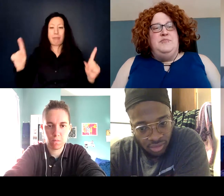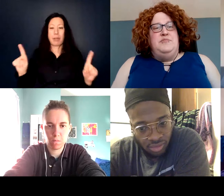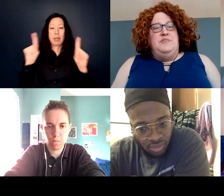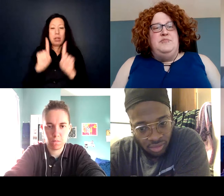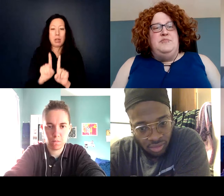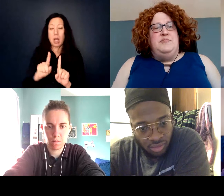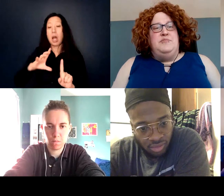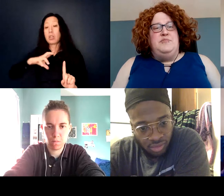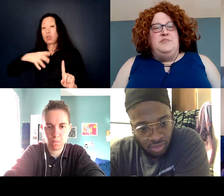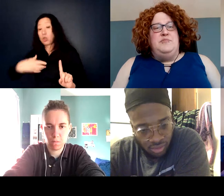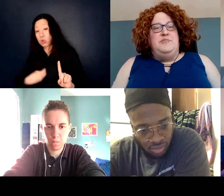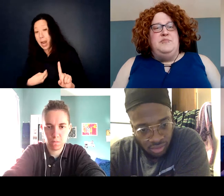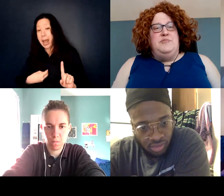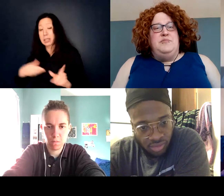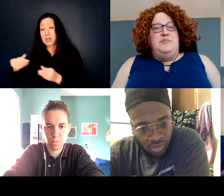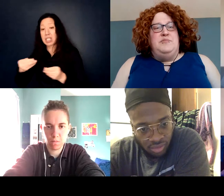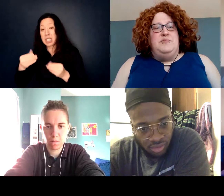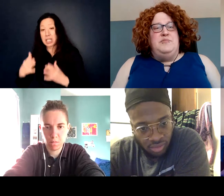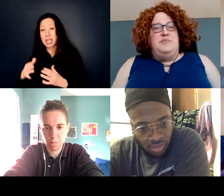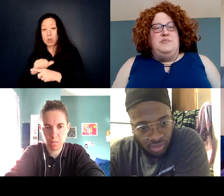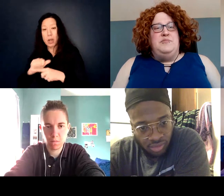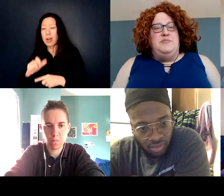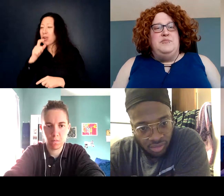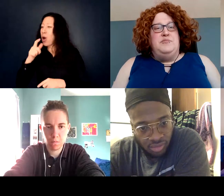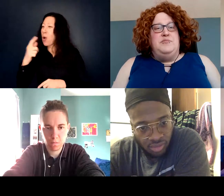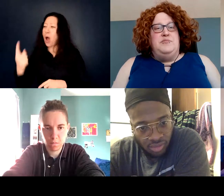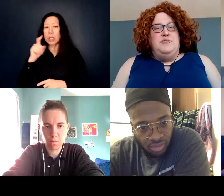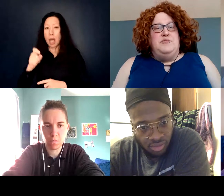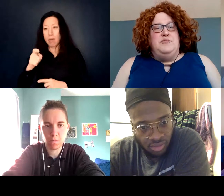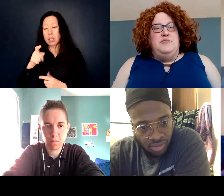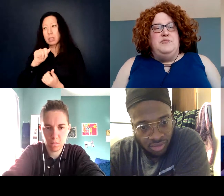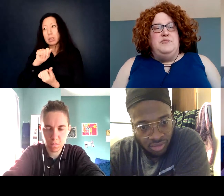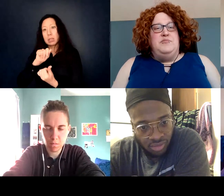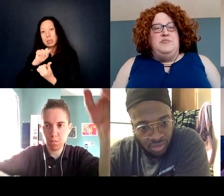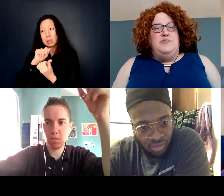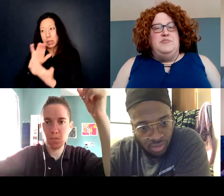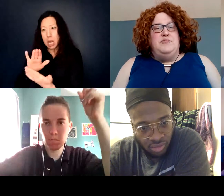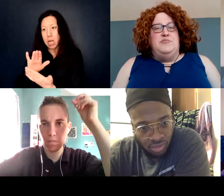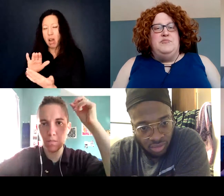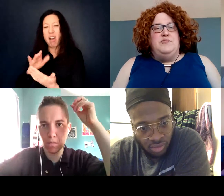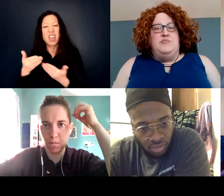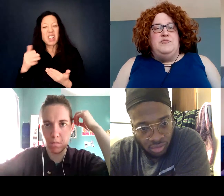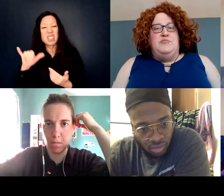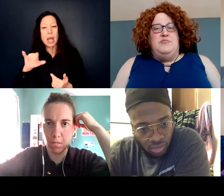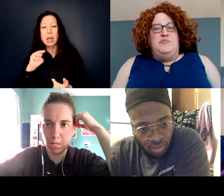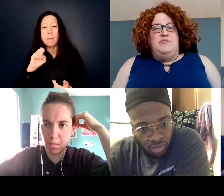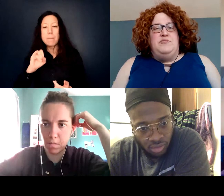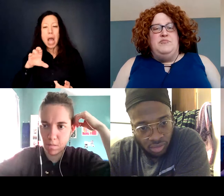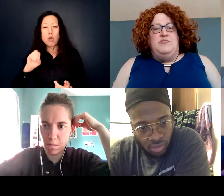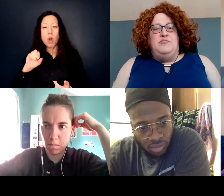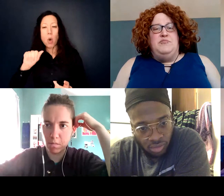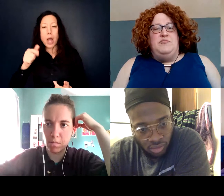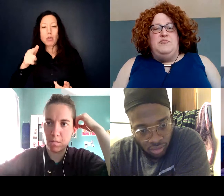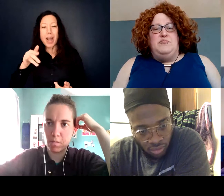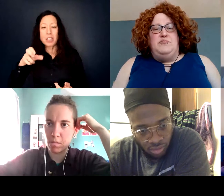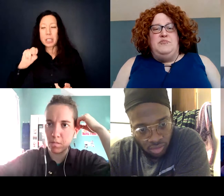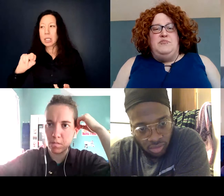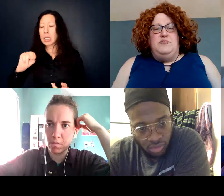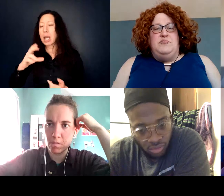trainers don't have to like always take on like microaggressions and re-traumatizing themselves.